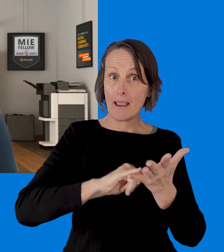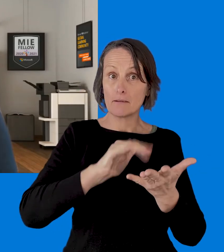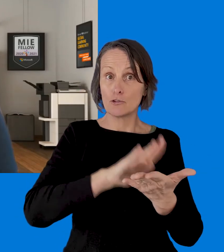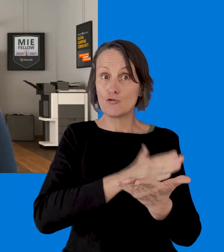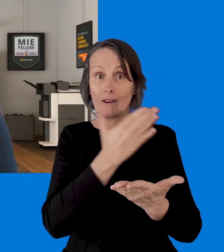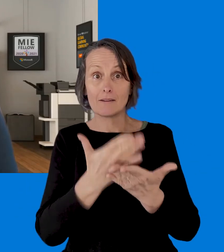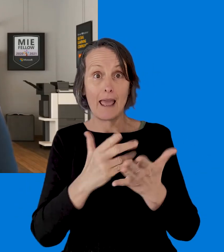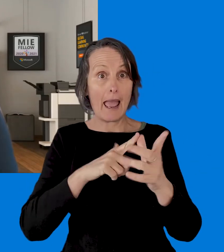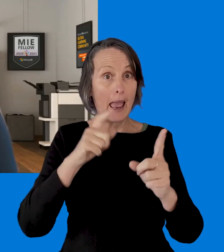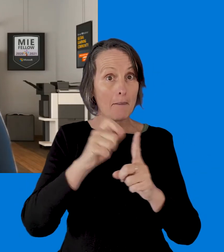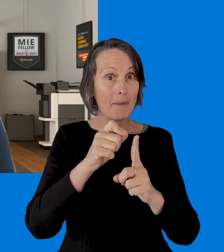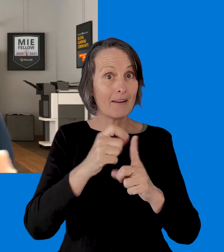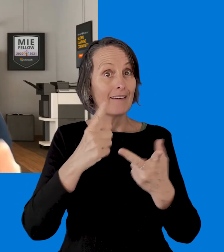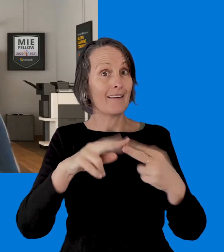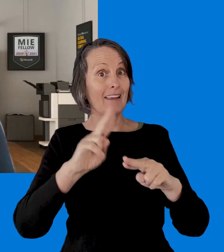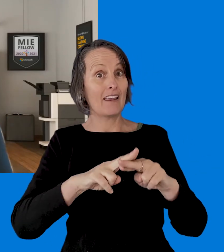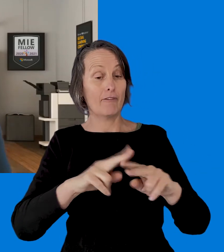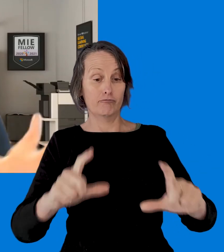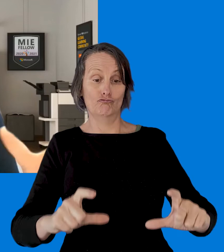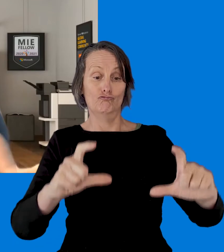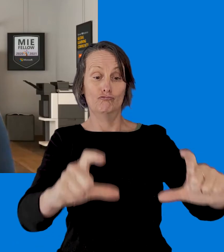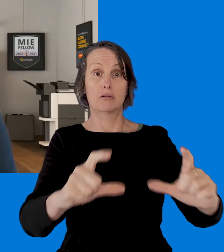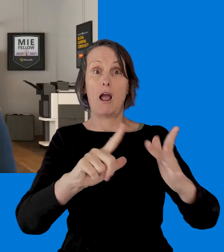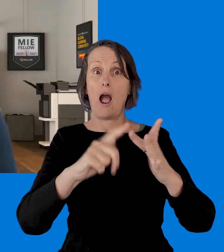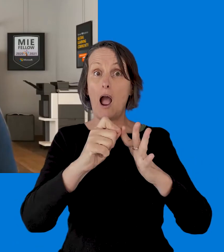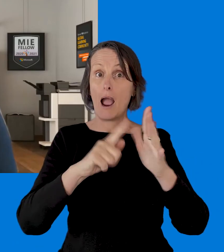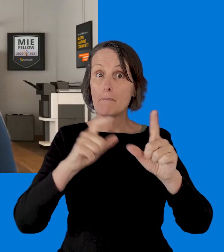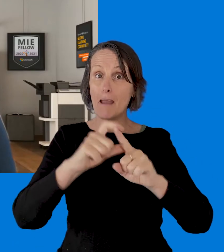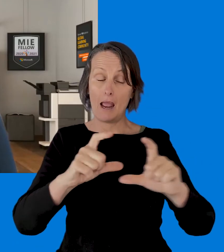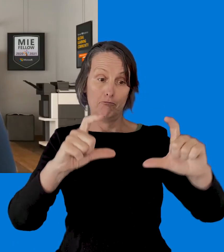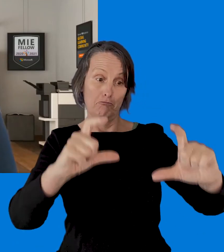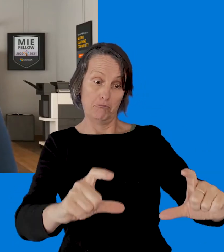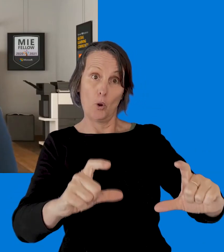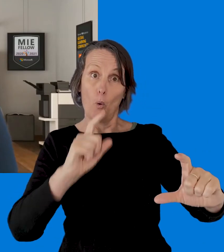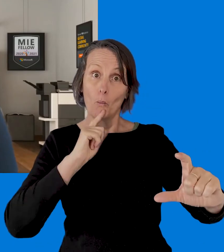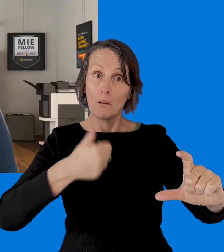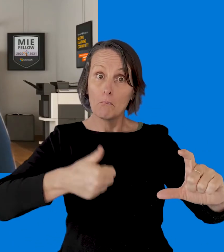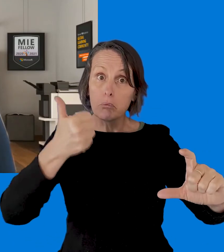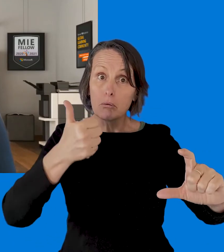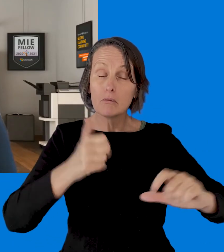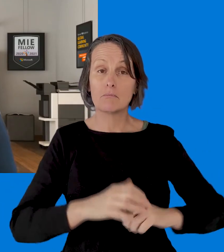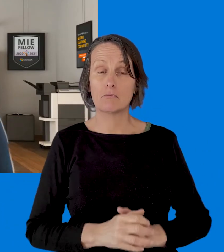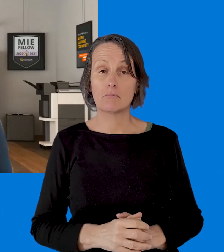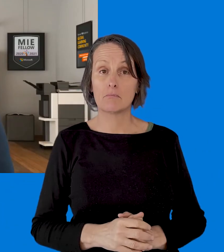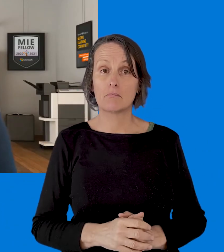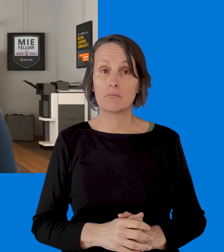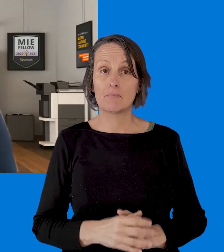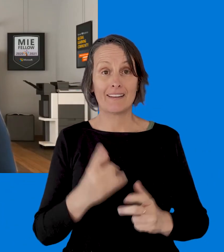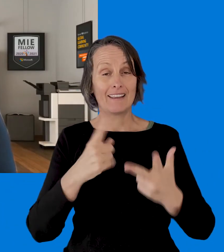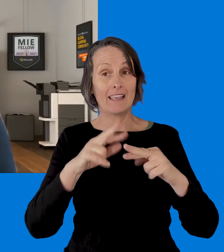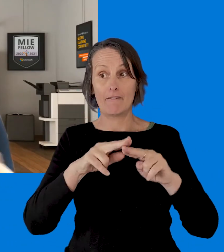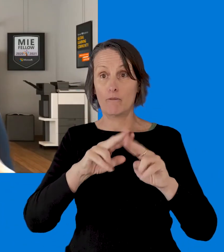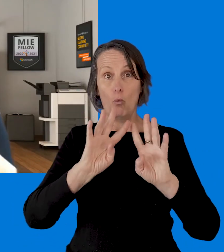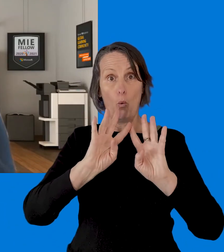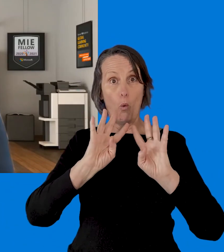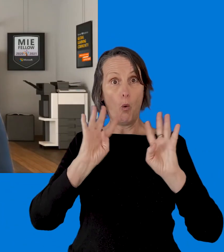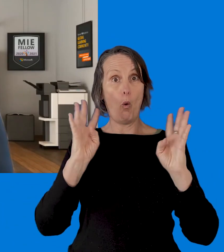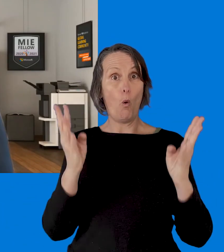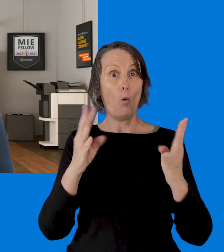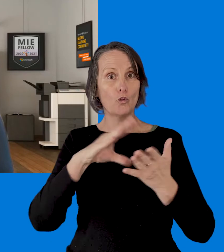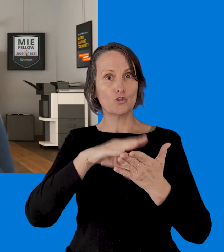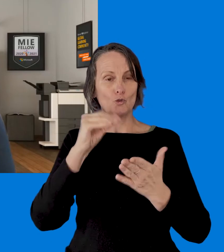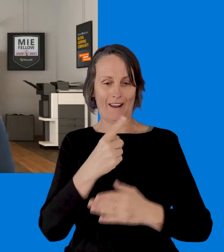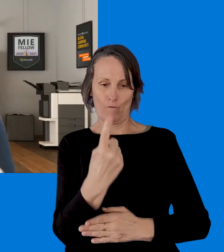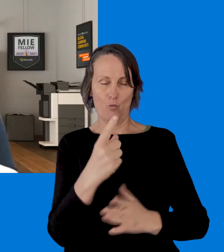up and running, where all the students are using the one device so that they're connecting with each other rather than trying to connect through